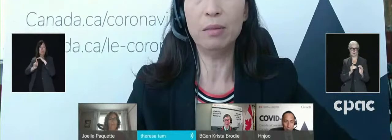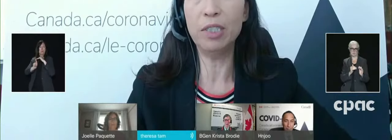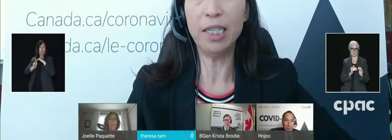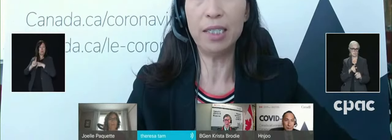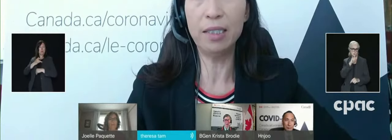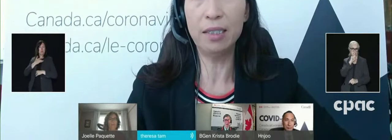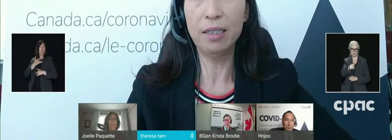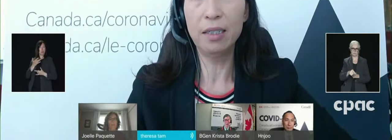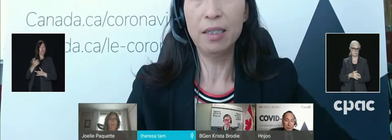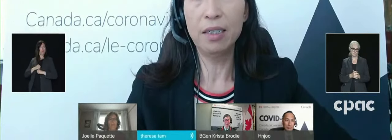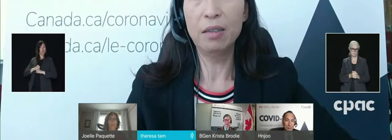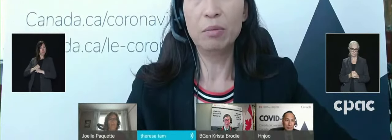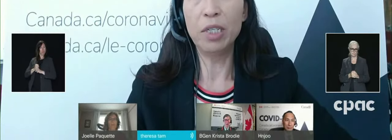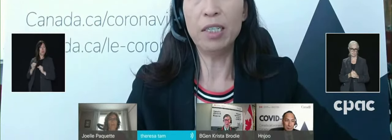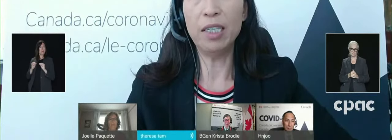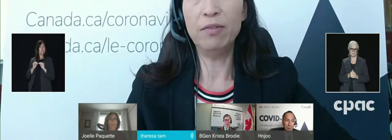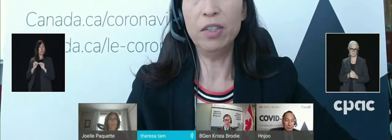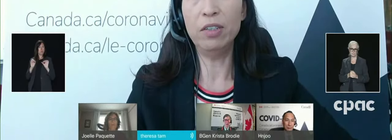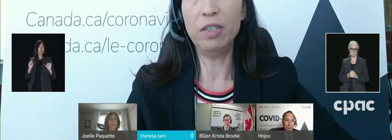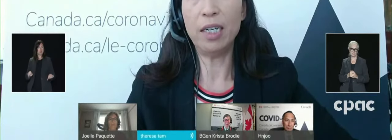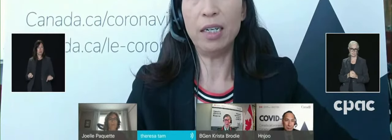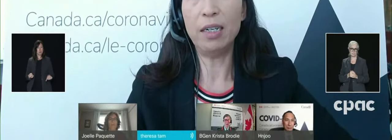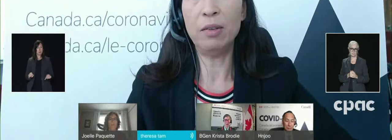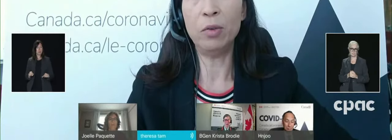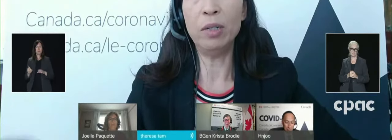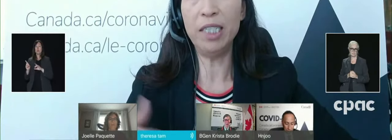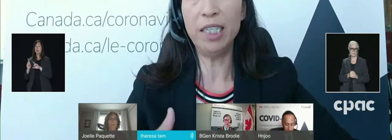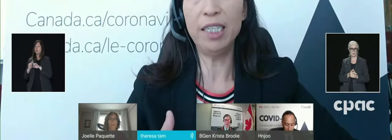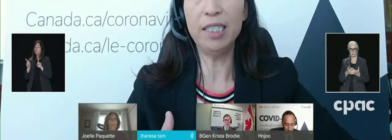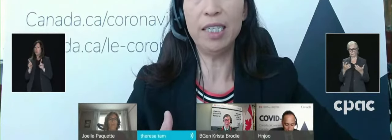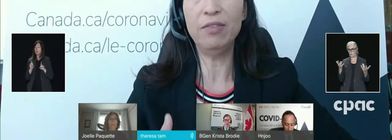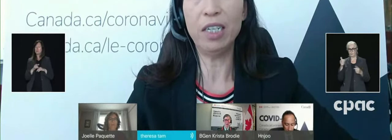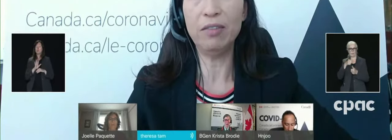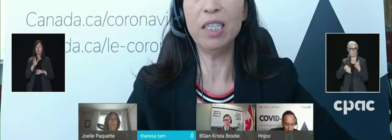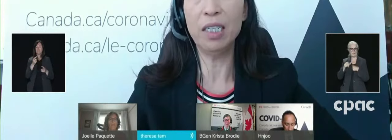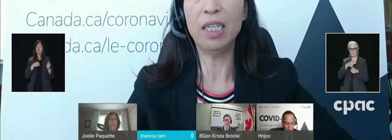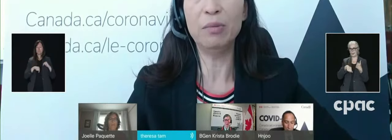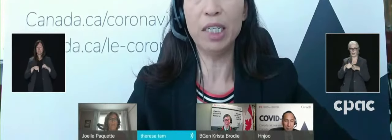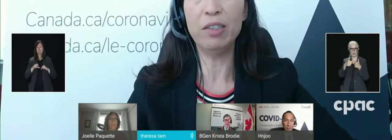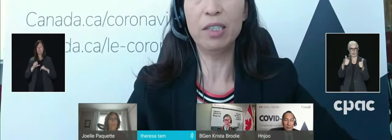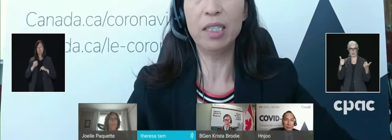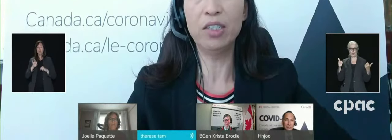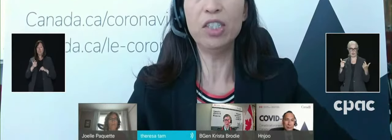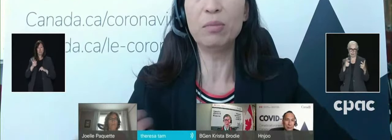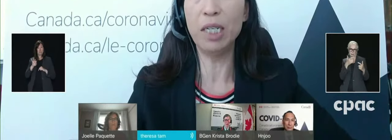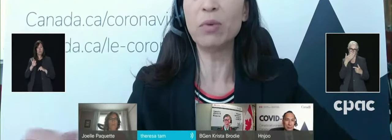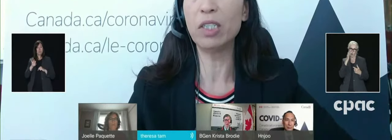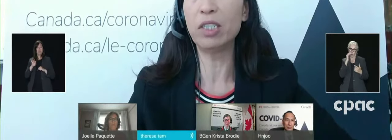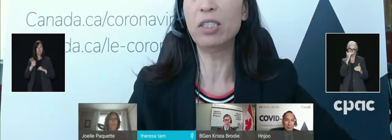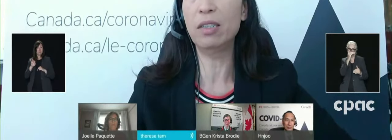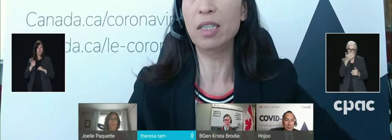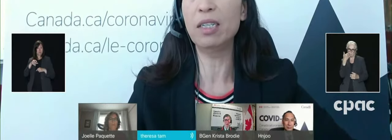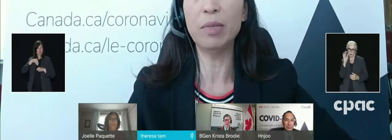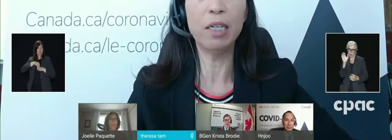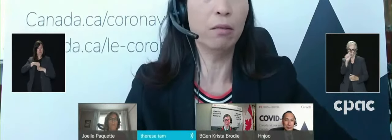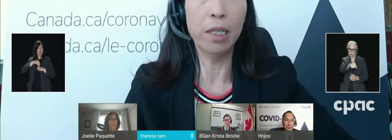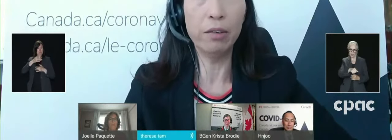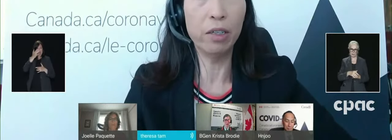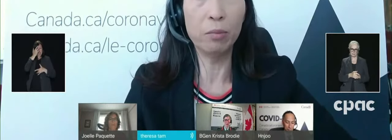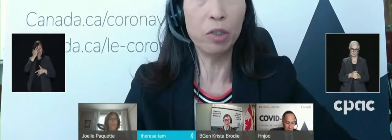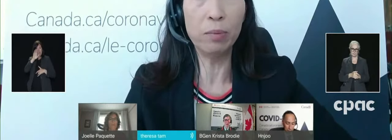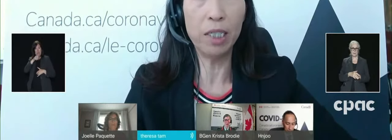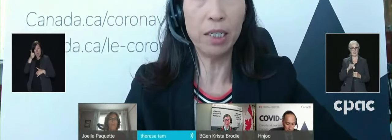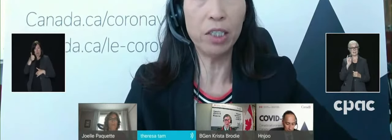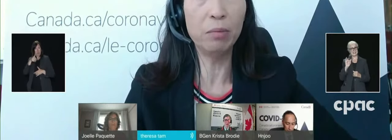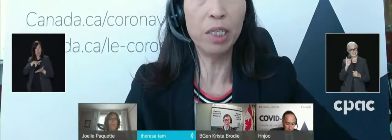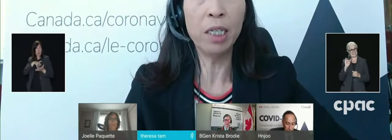sense that you are protected. But what I'm saying is that if you have an underlying medical condition, you may want to think about